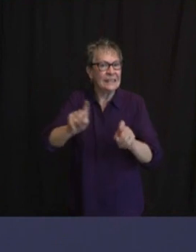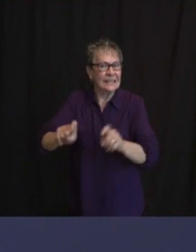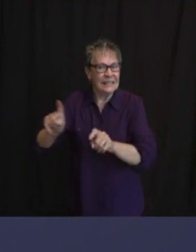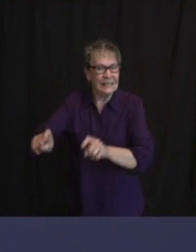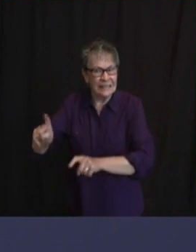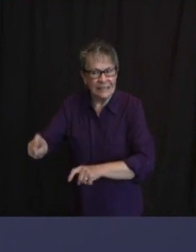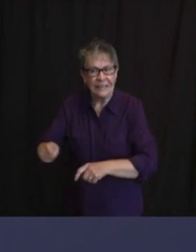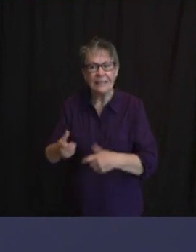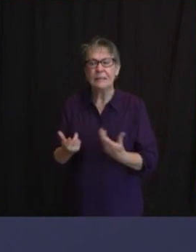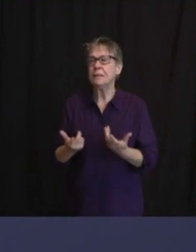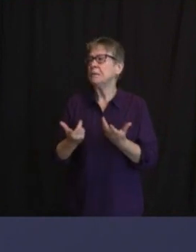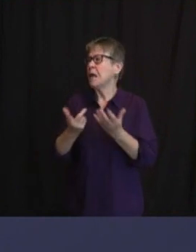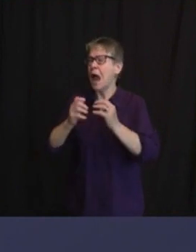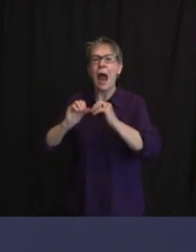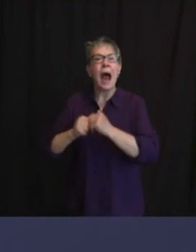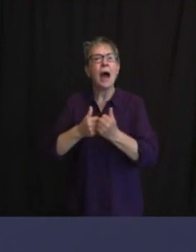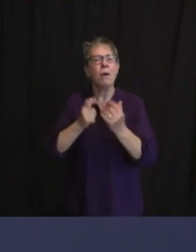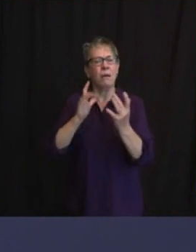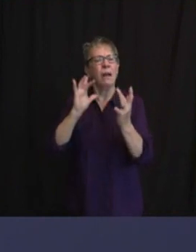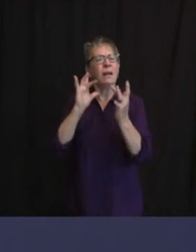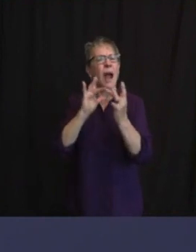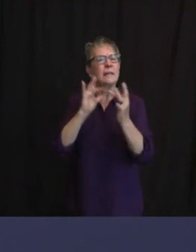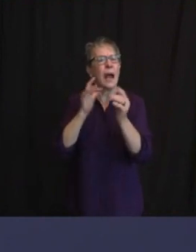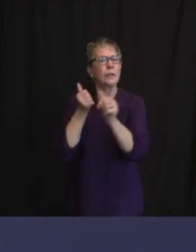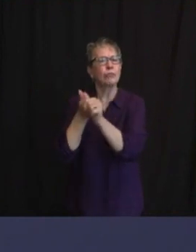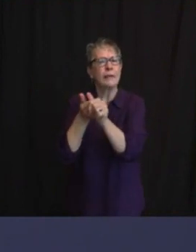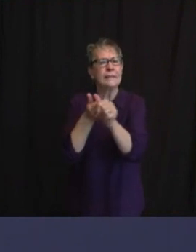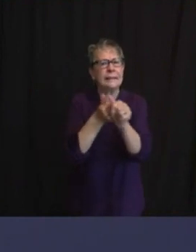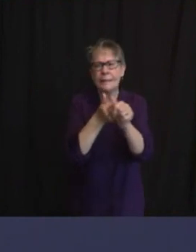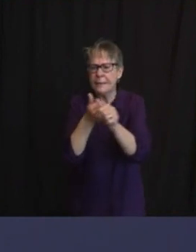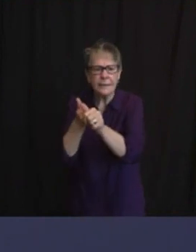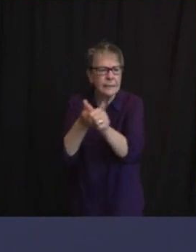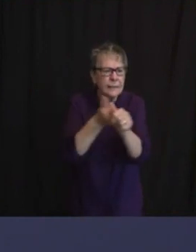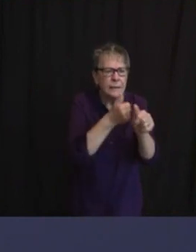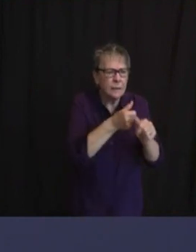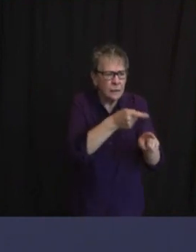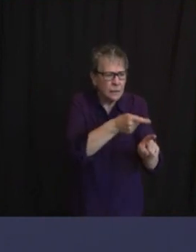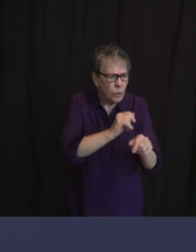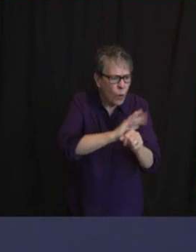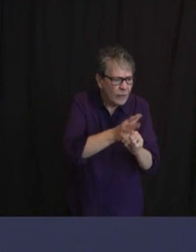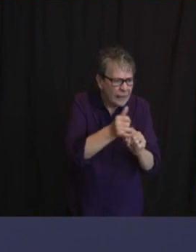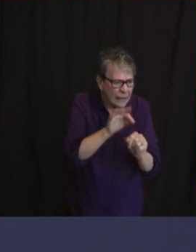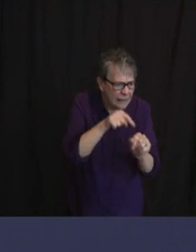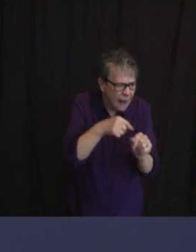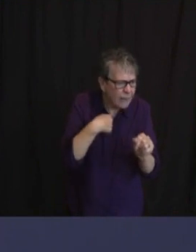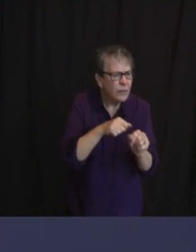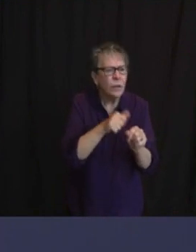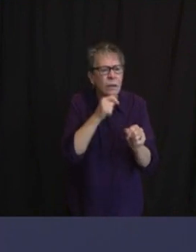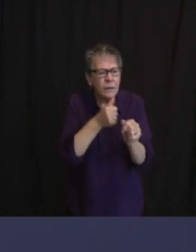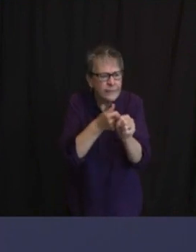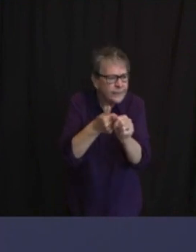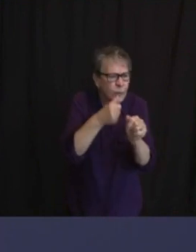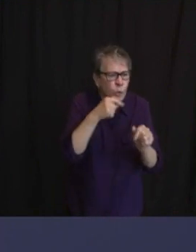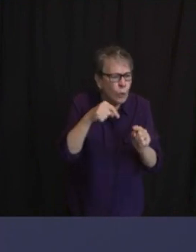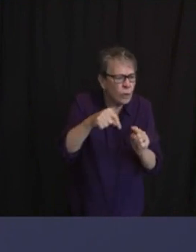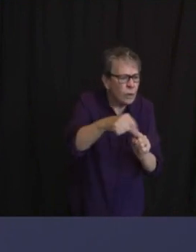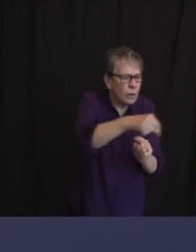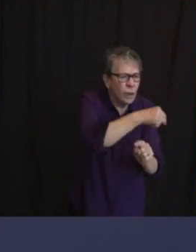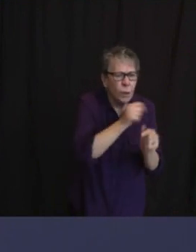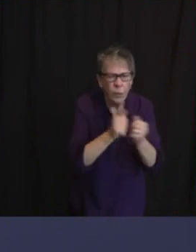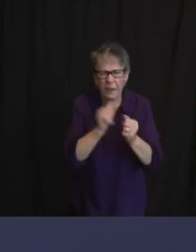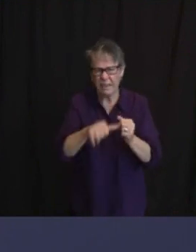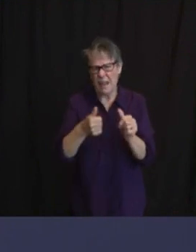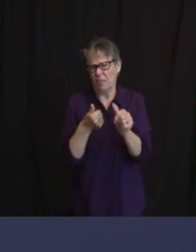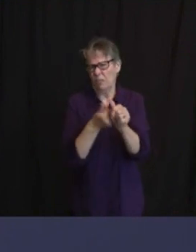continue. Thursdays are unemployment data days, both nationally and in New Jersey. I'm sure